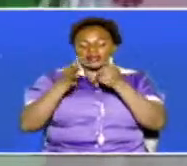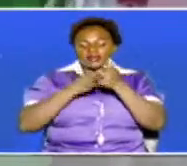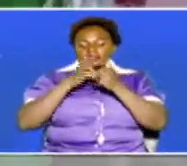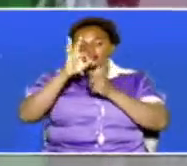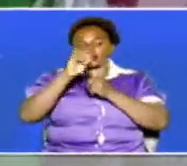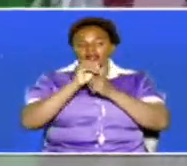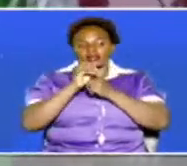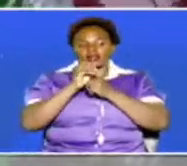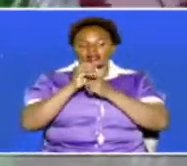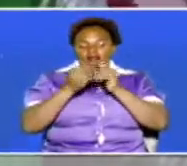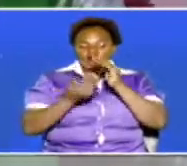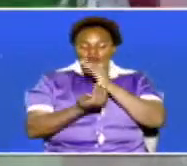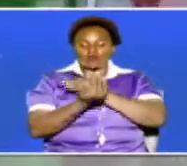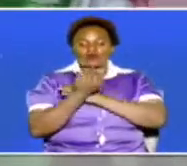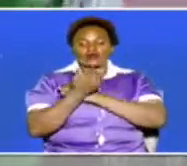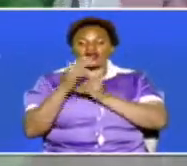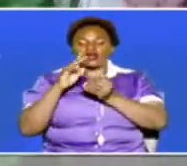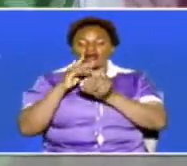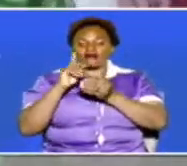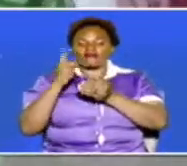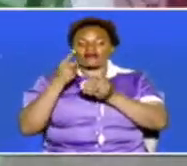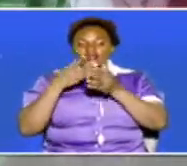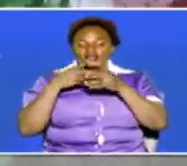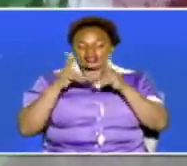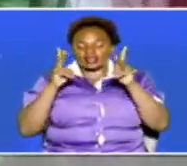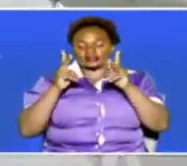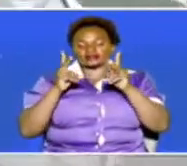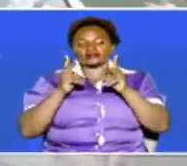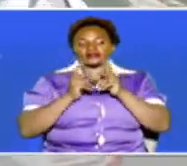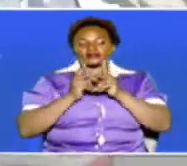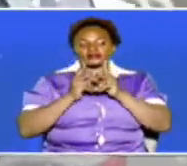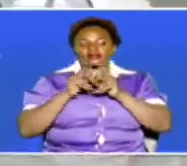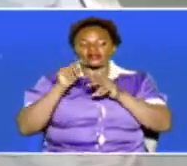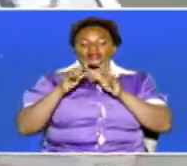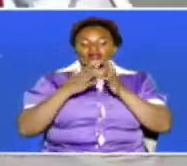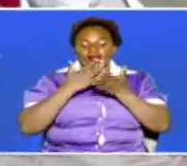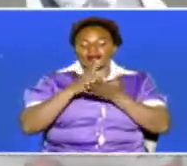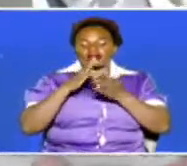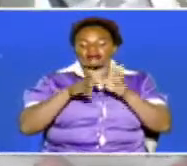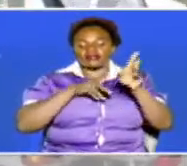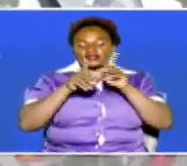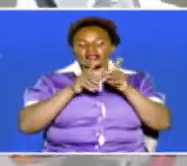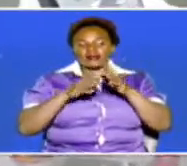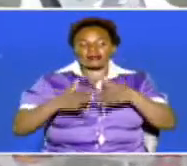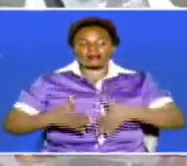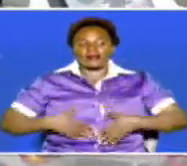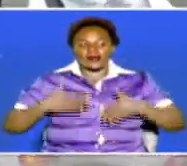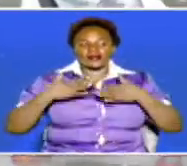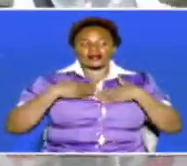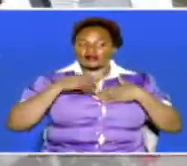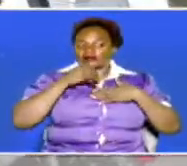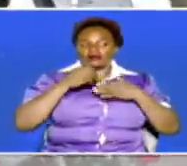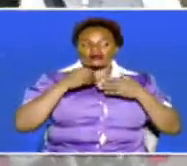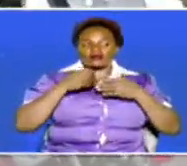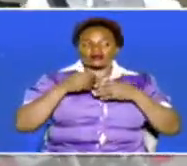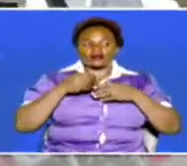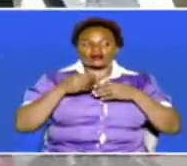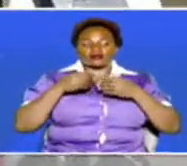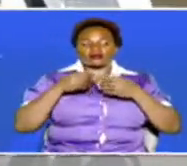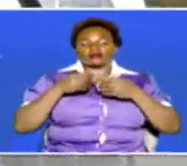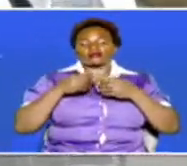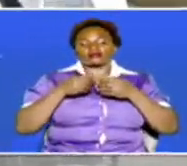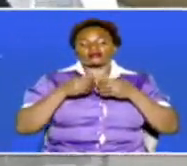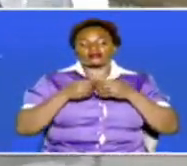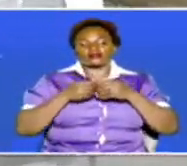8:30 a.m., the first part of the journey to State House began. For this part of the journey, the body was not carried on a gun